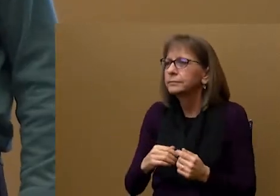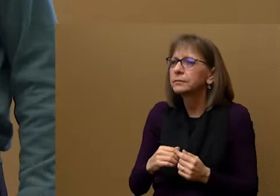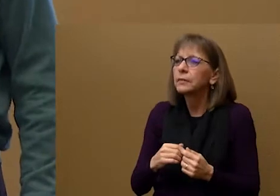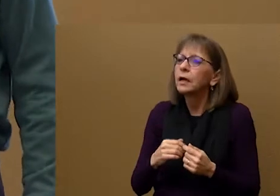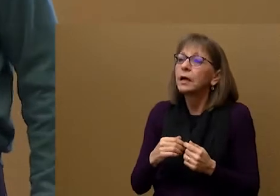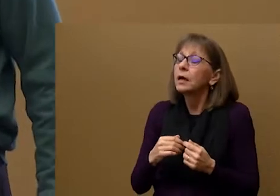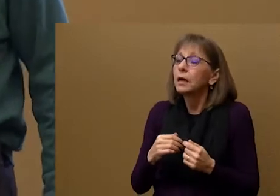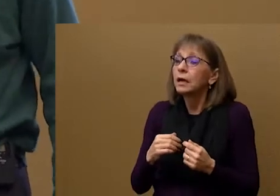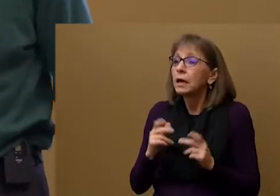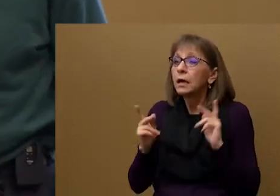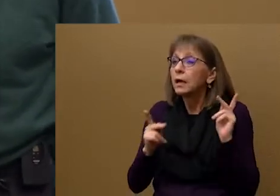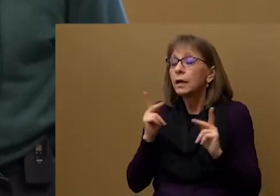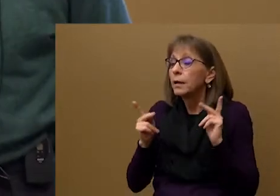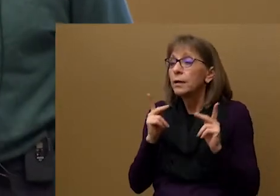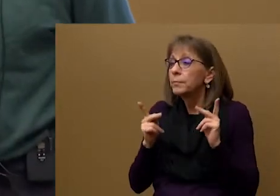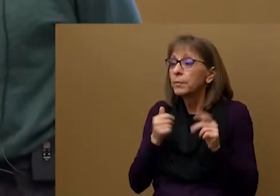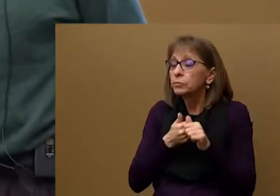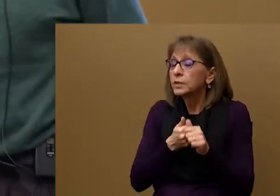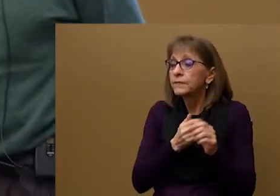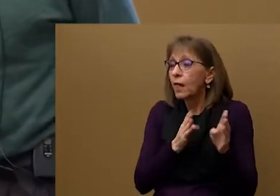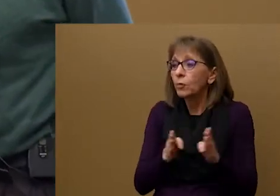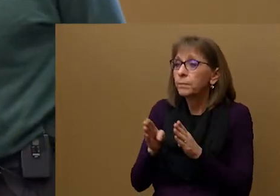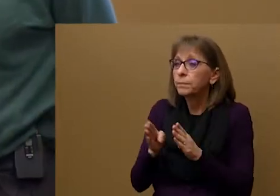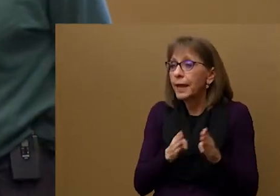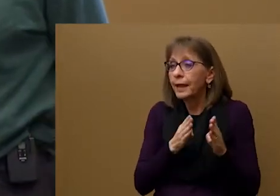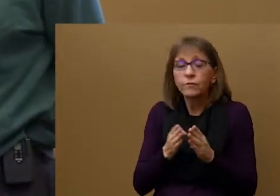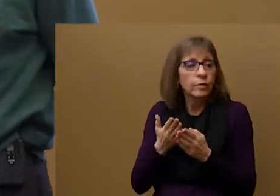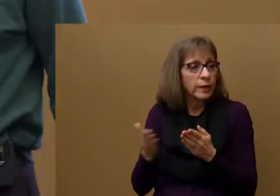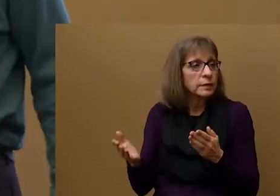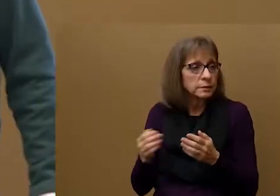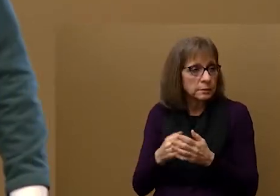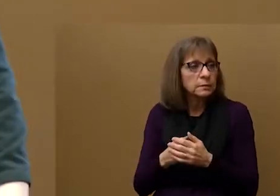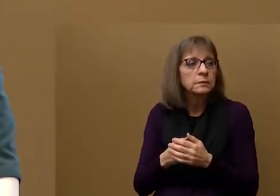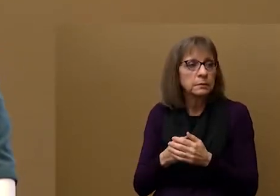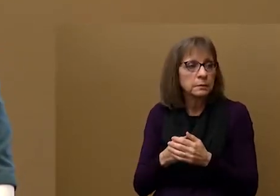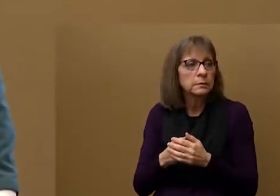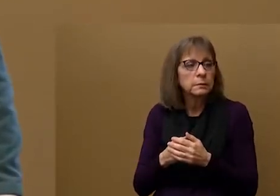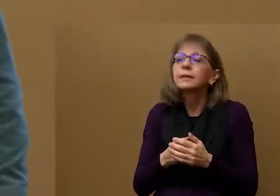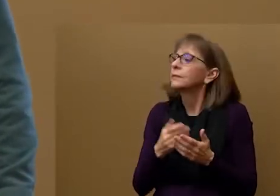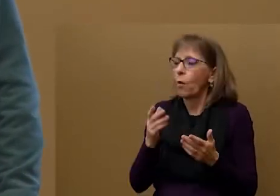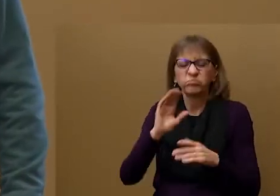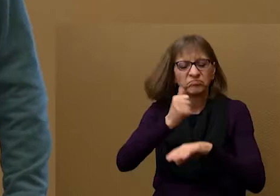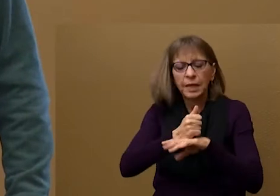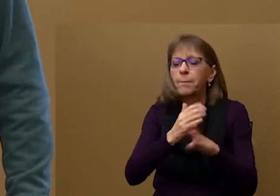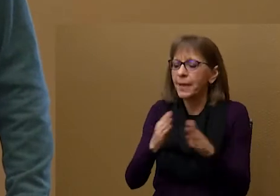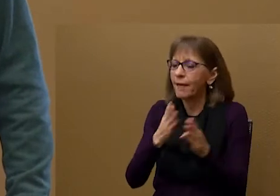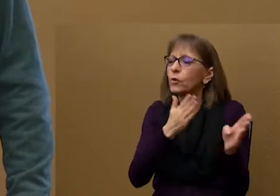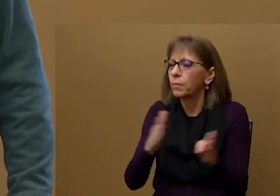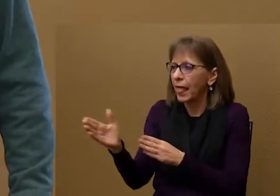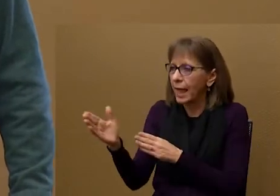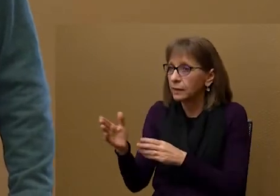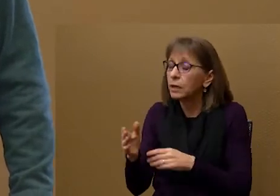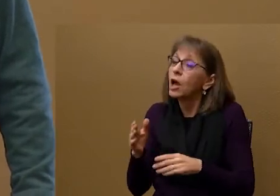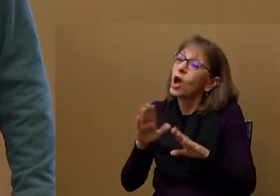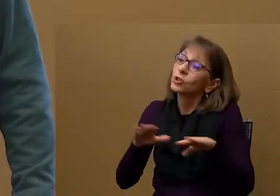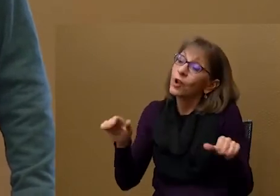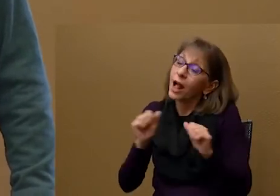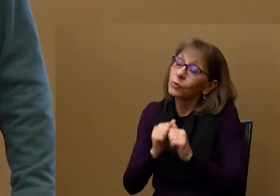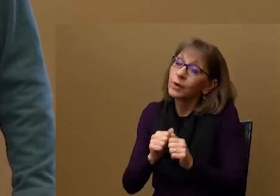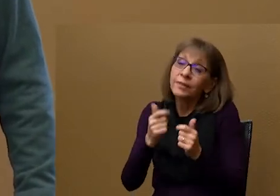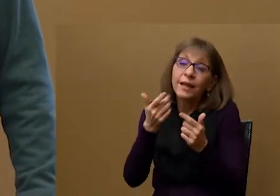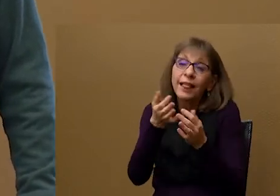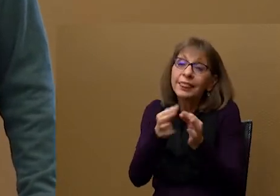need to do, know to do, are behavior plans. And I bet that's going on in education. A child with